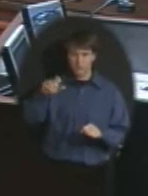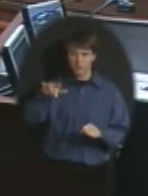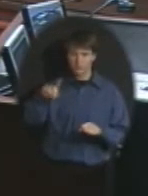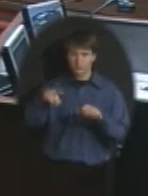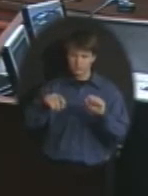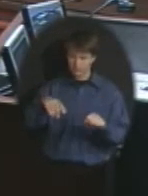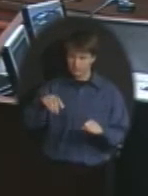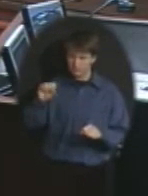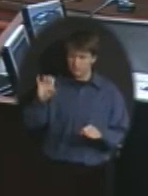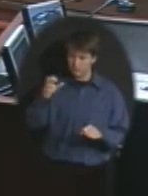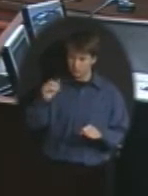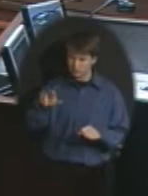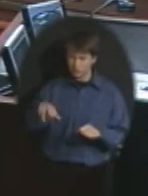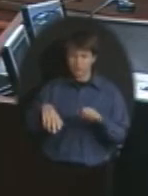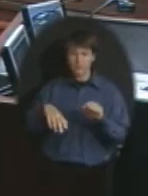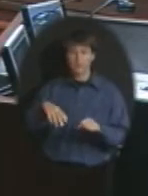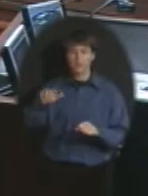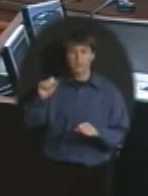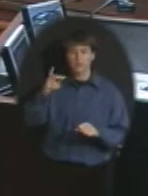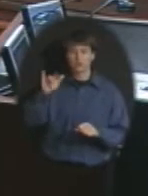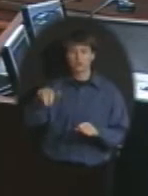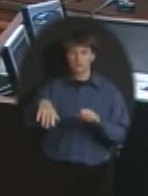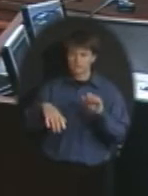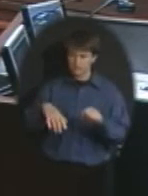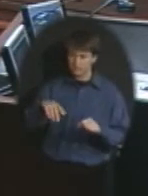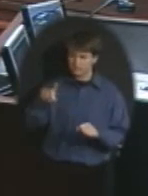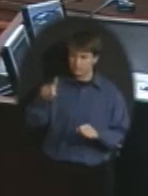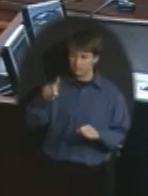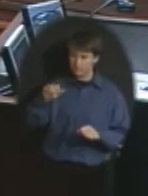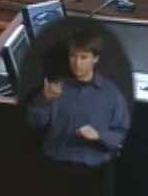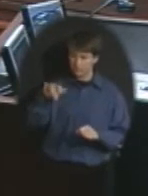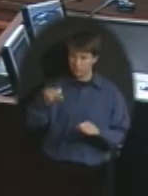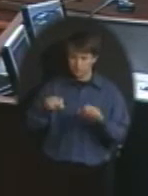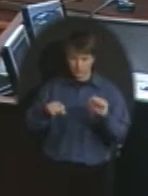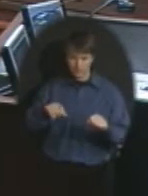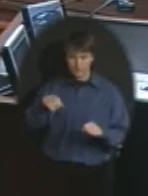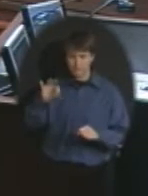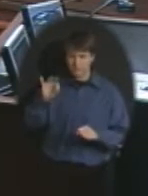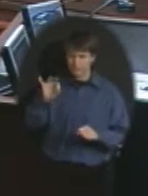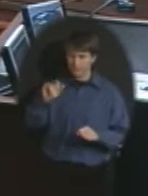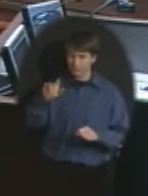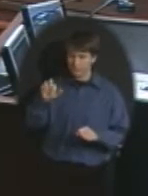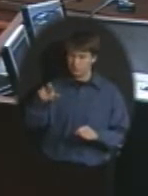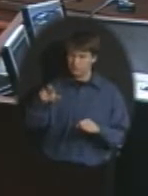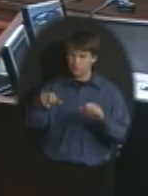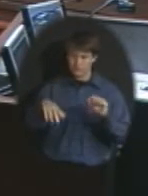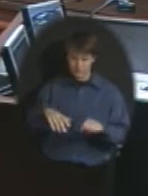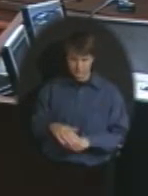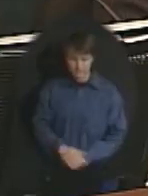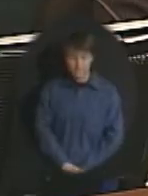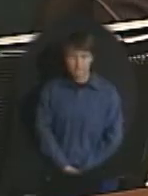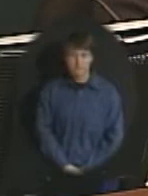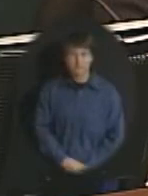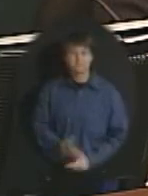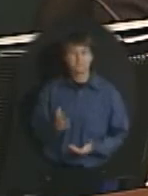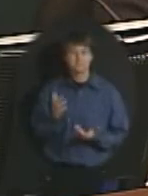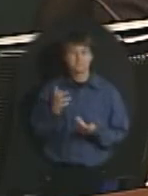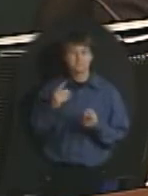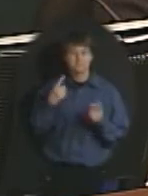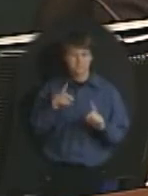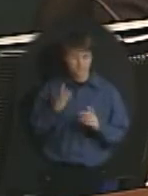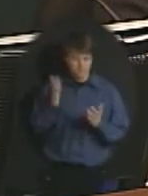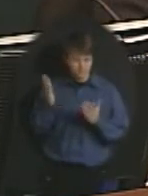Yes. Mr. Shear? Yes. Ms. Ashley? Yes. Dr. Daniels? Yes. Mrs. Felter? Yes. Motion